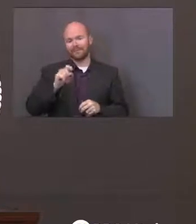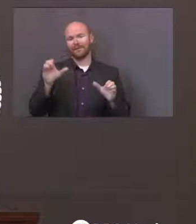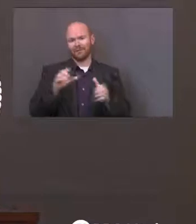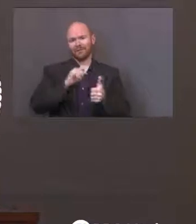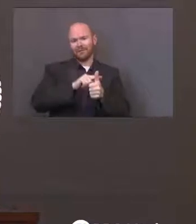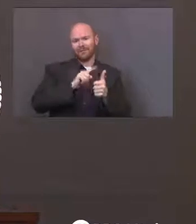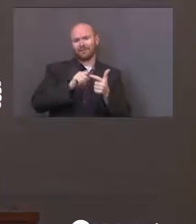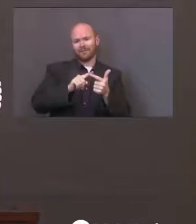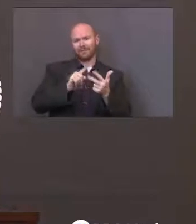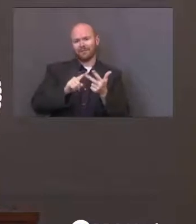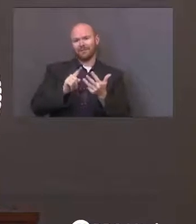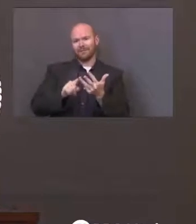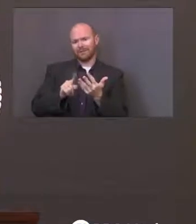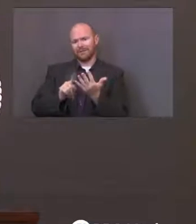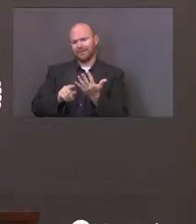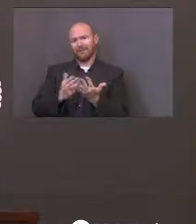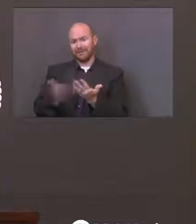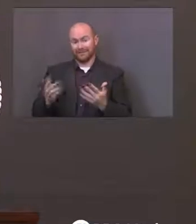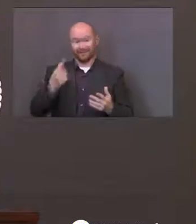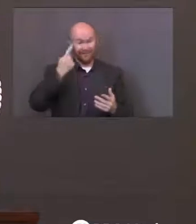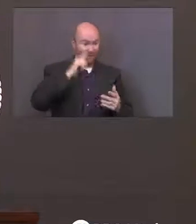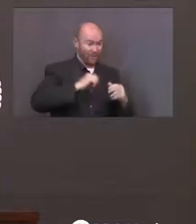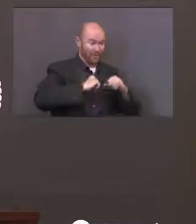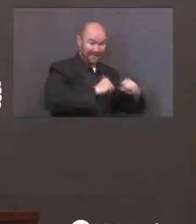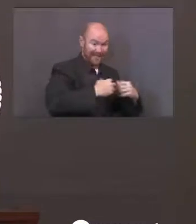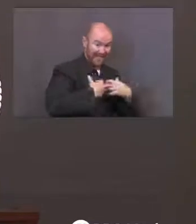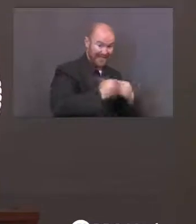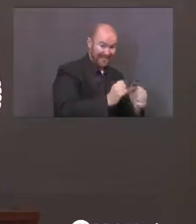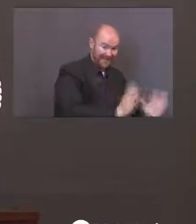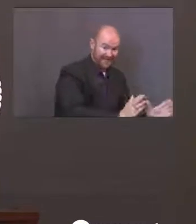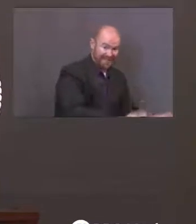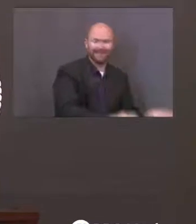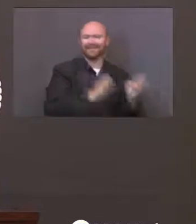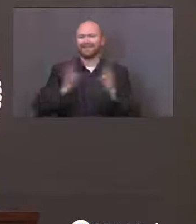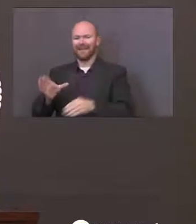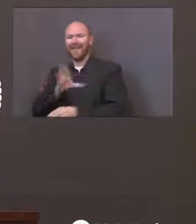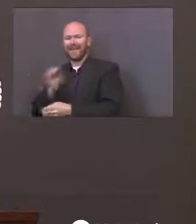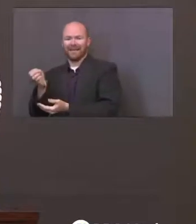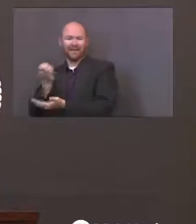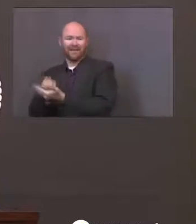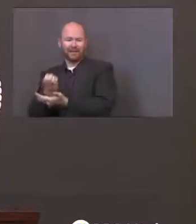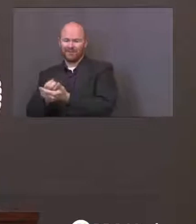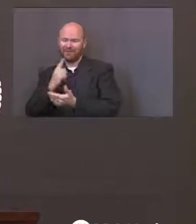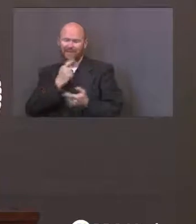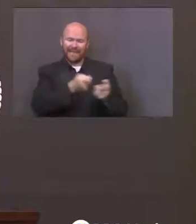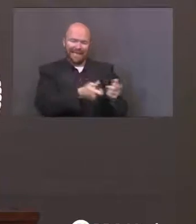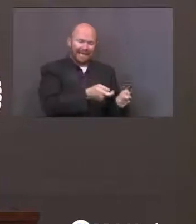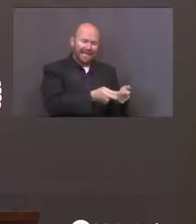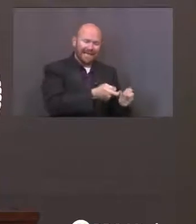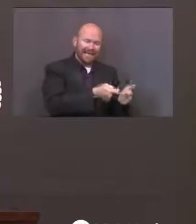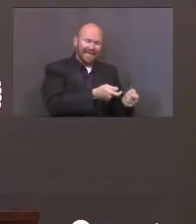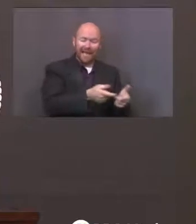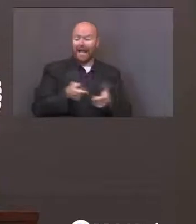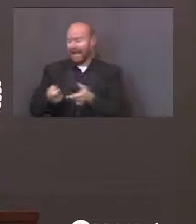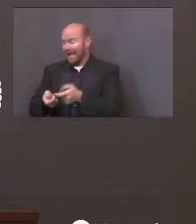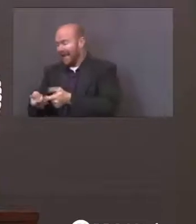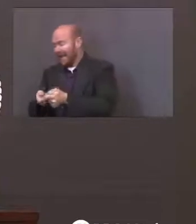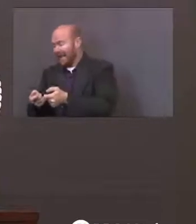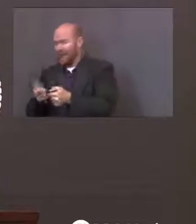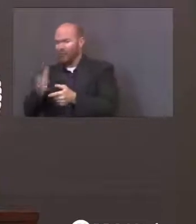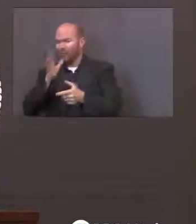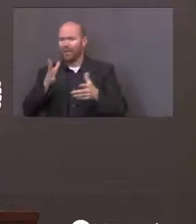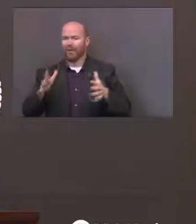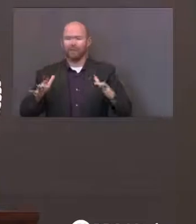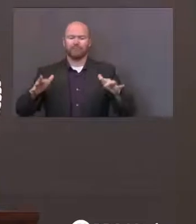different things, both on the economic side and the health side. That's how we're going to get through this pandemic together. Again, we're so grateful for the leadership in the state, but